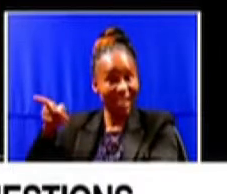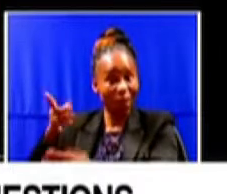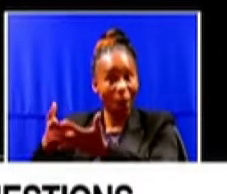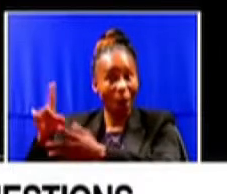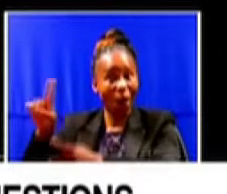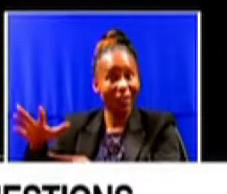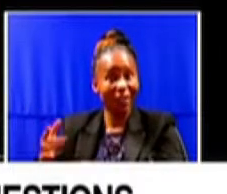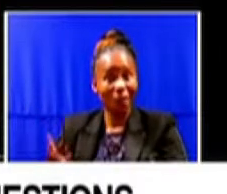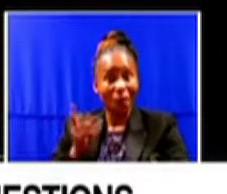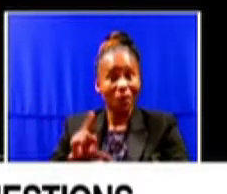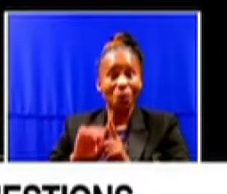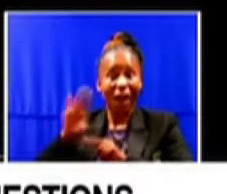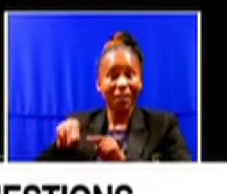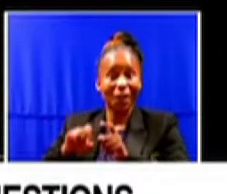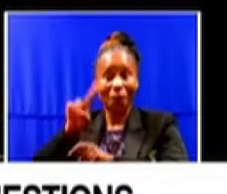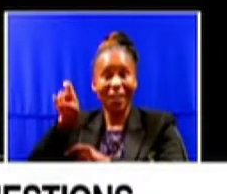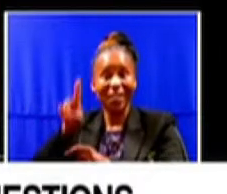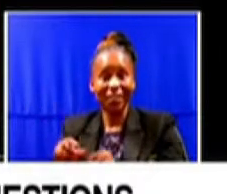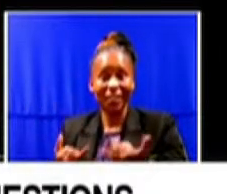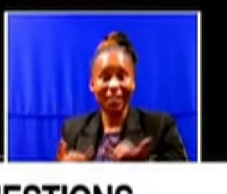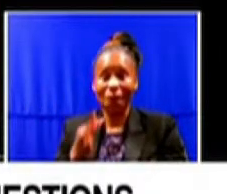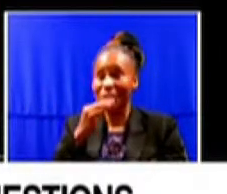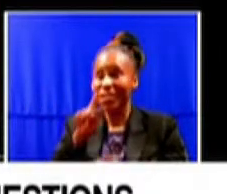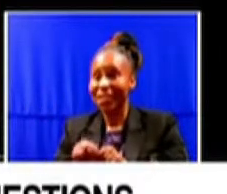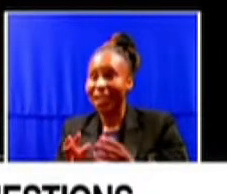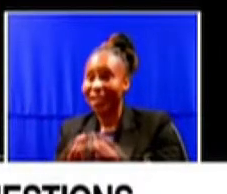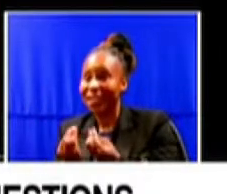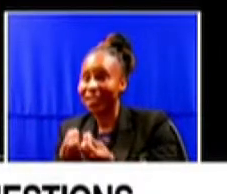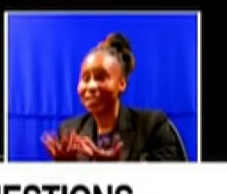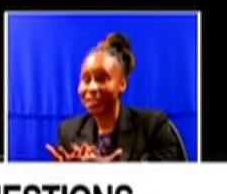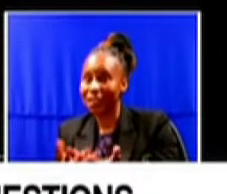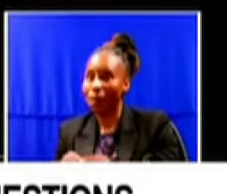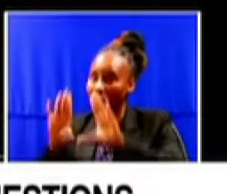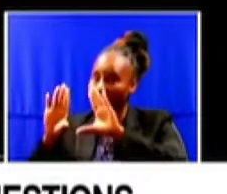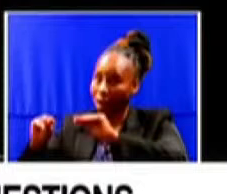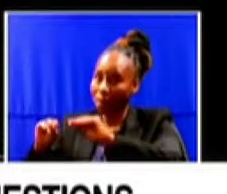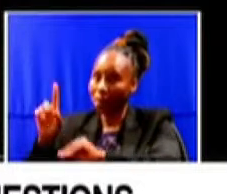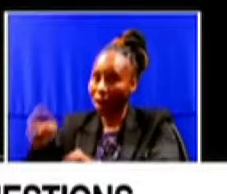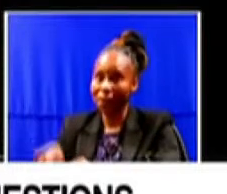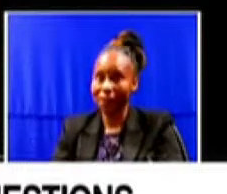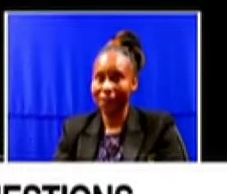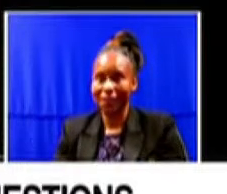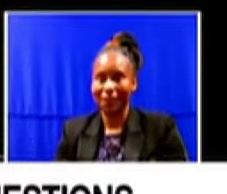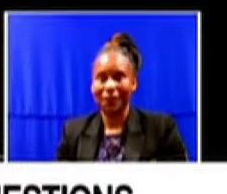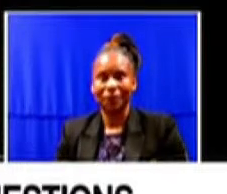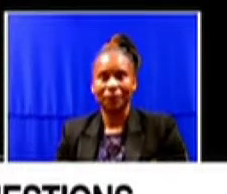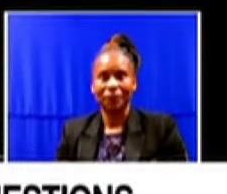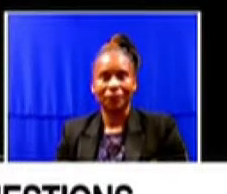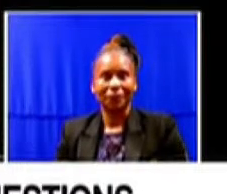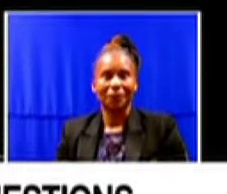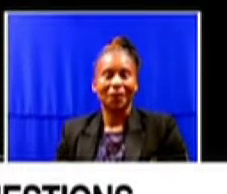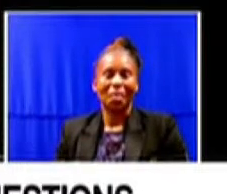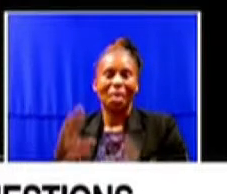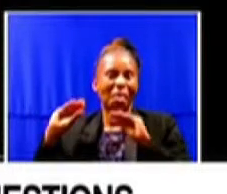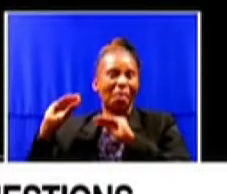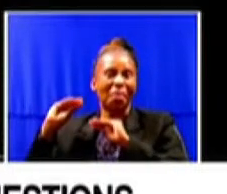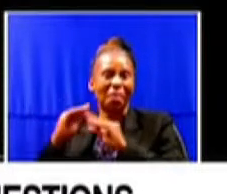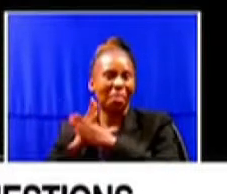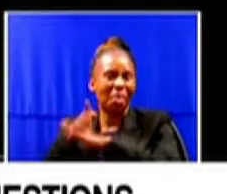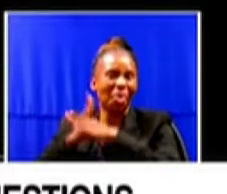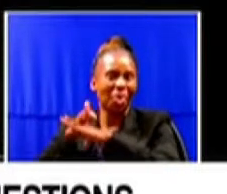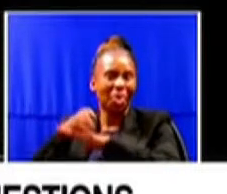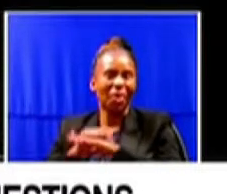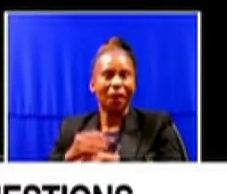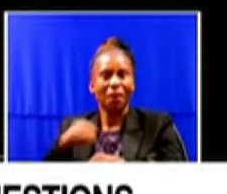dying. It's a problem, that thing. It must come to an end. There's a disruption around here. We can't hear you properly. I'm trying to protect